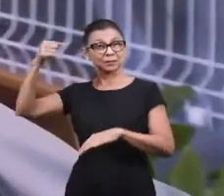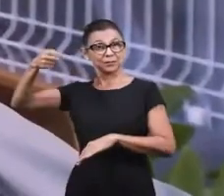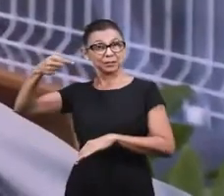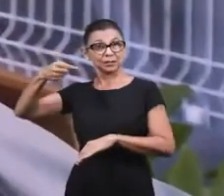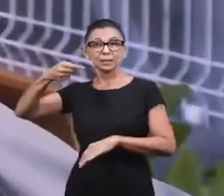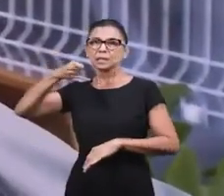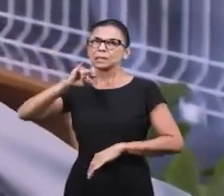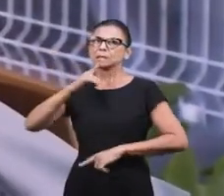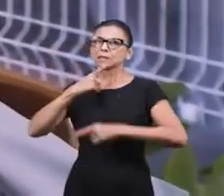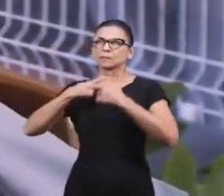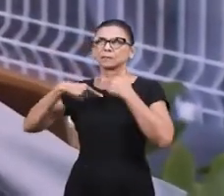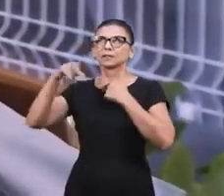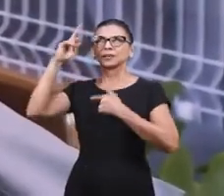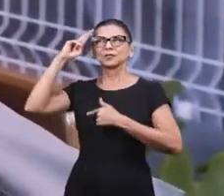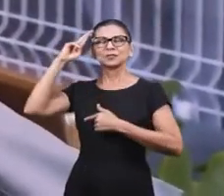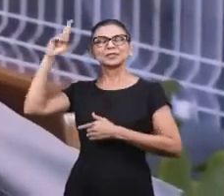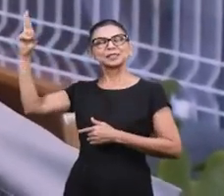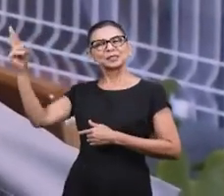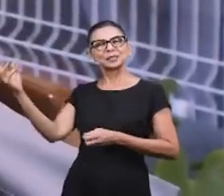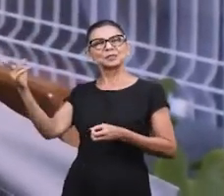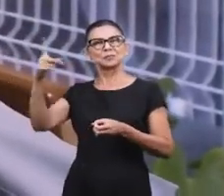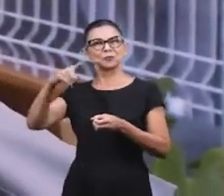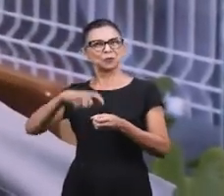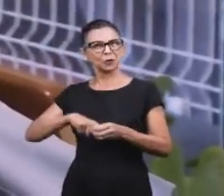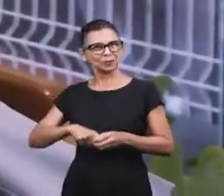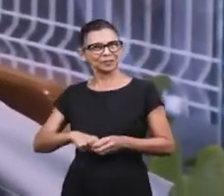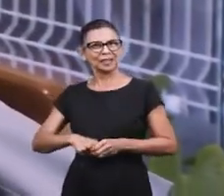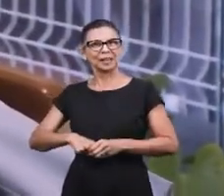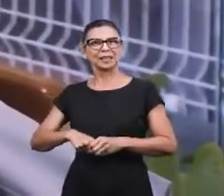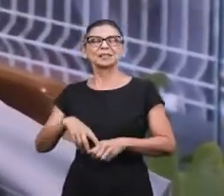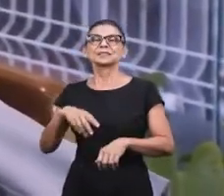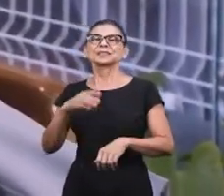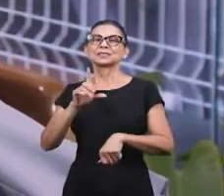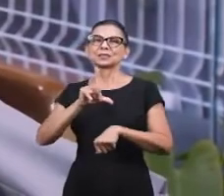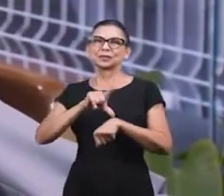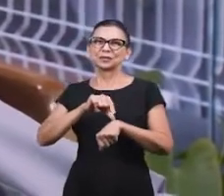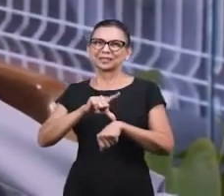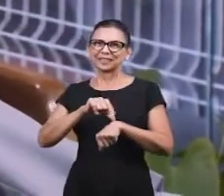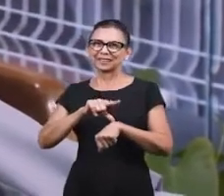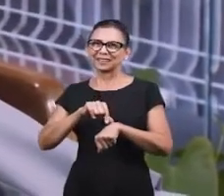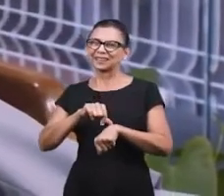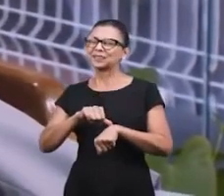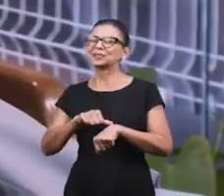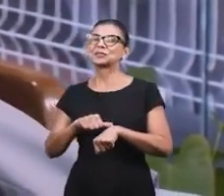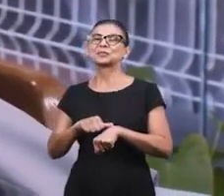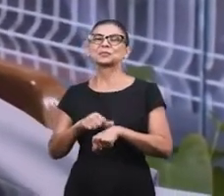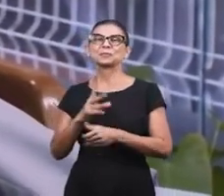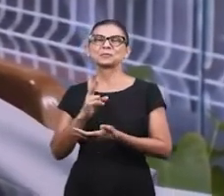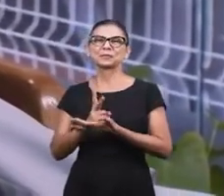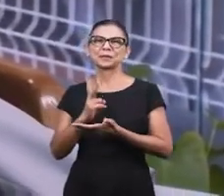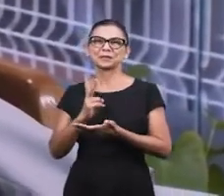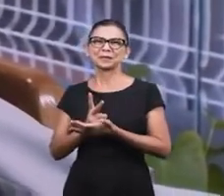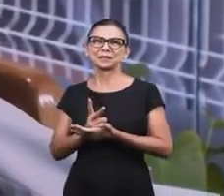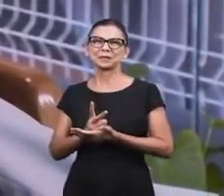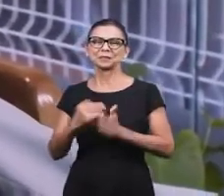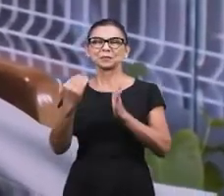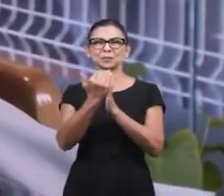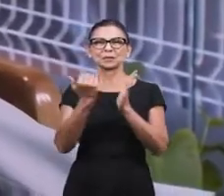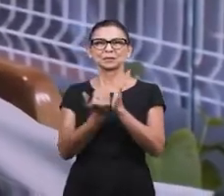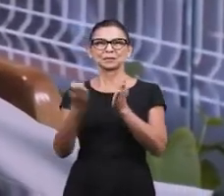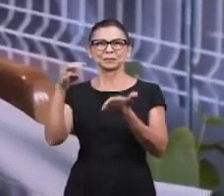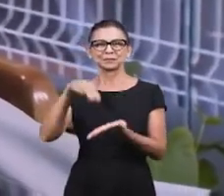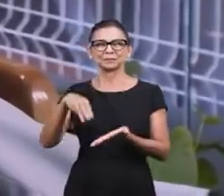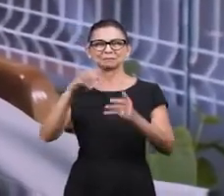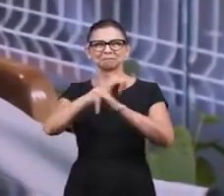week, if God allows, we'll be together once again during this time with one more edition of Maranatha Christian